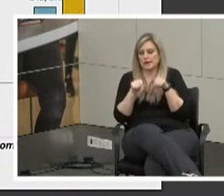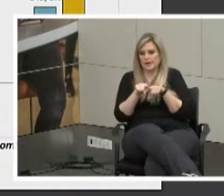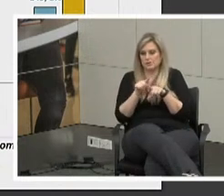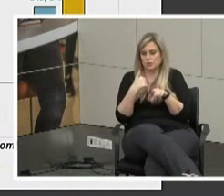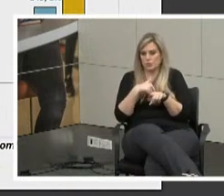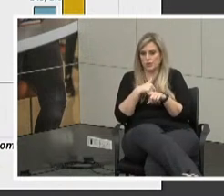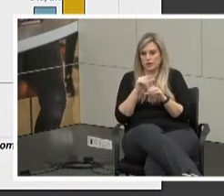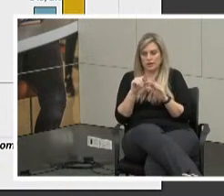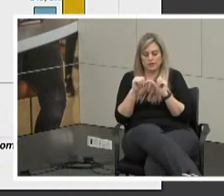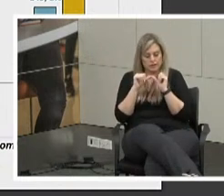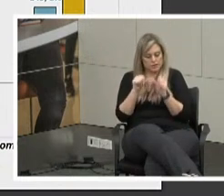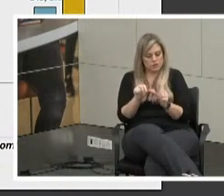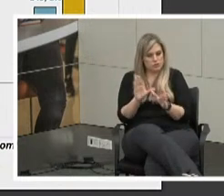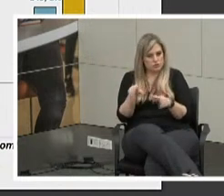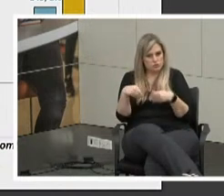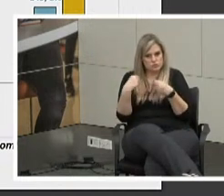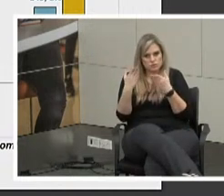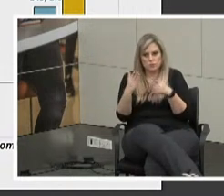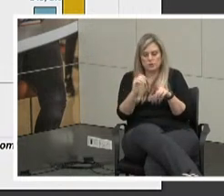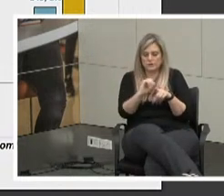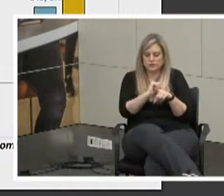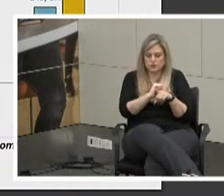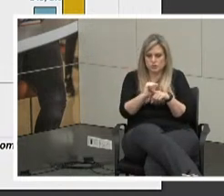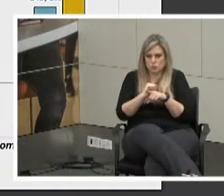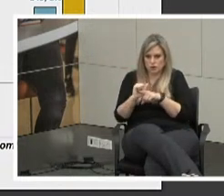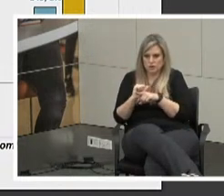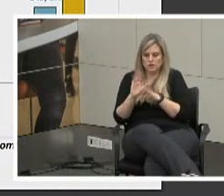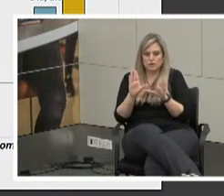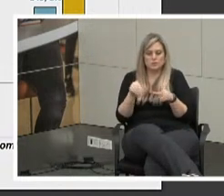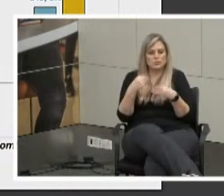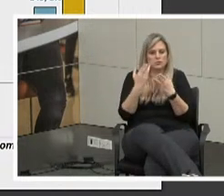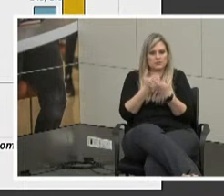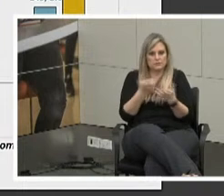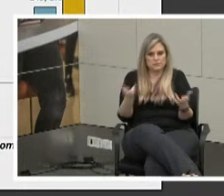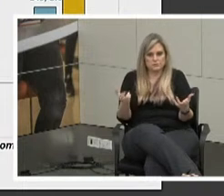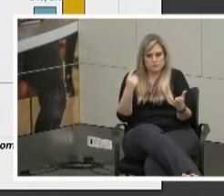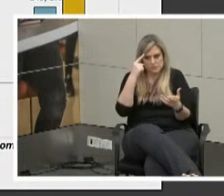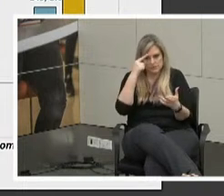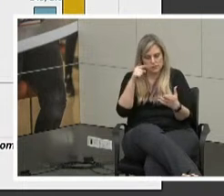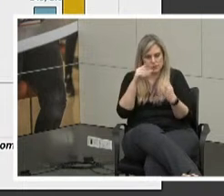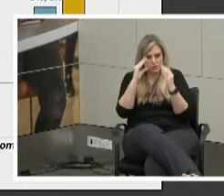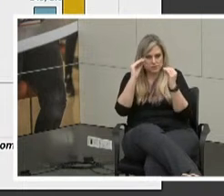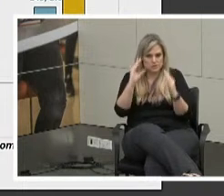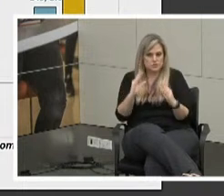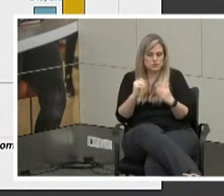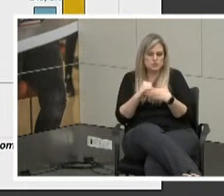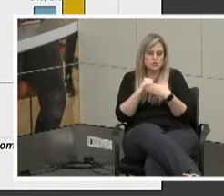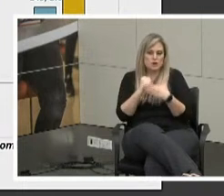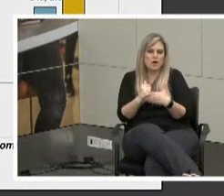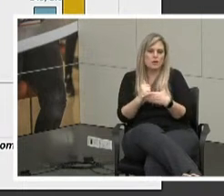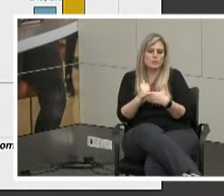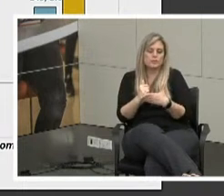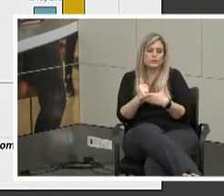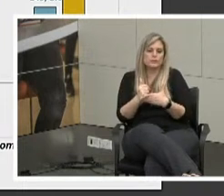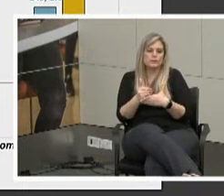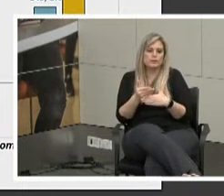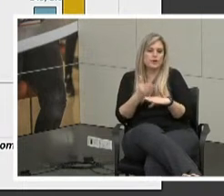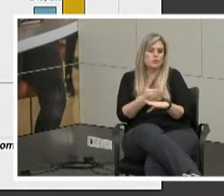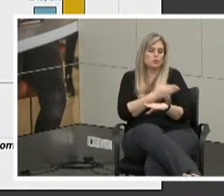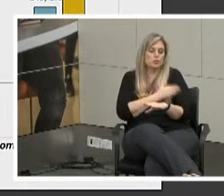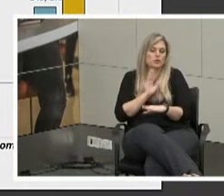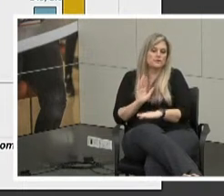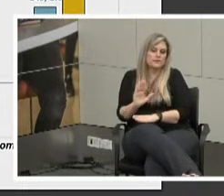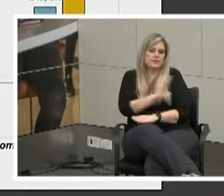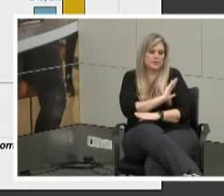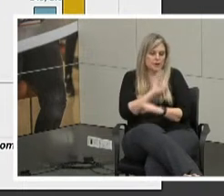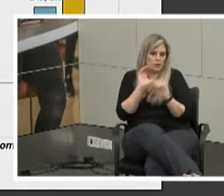continue to provide training and resources to our teachers to really increase their ability to